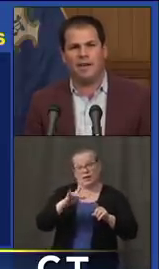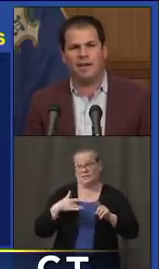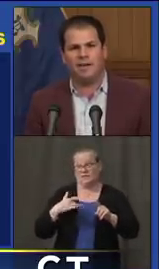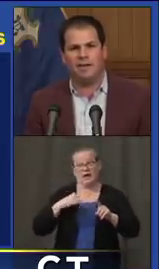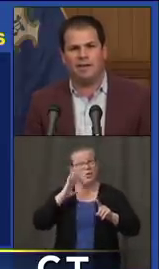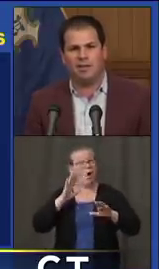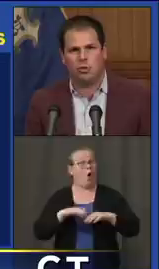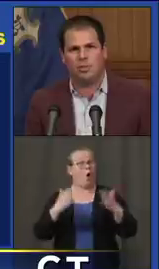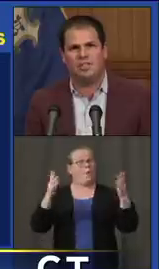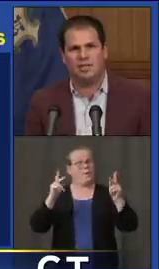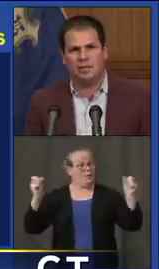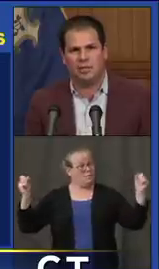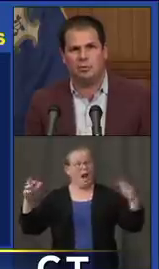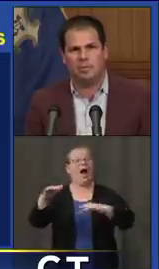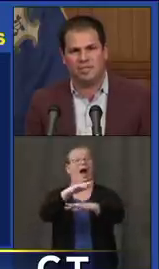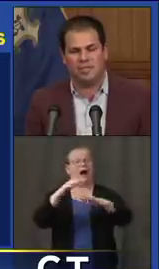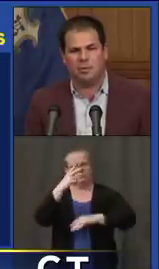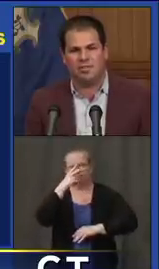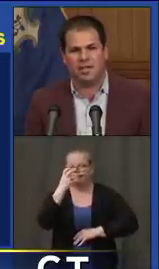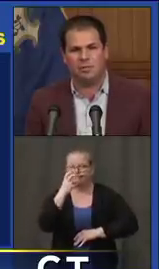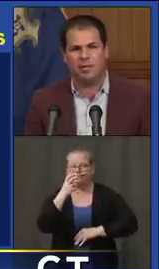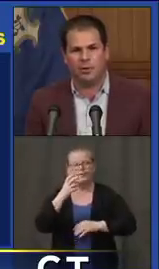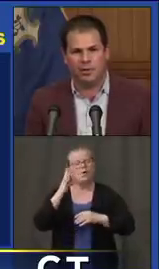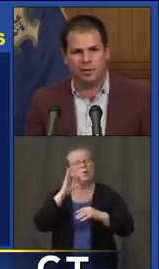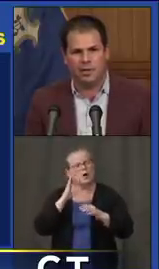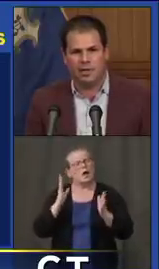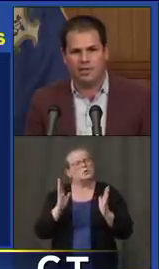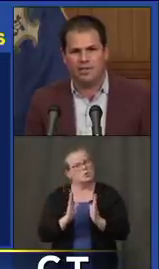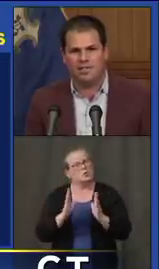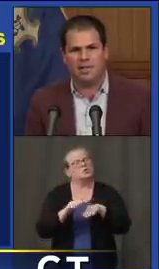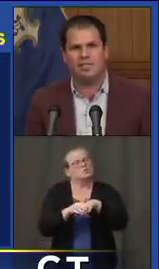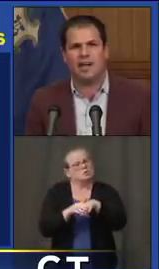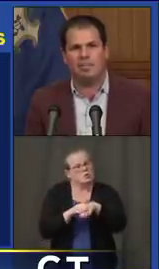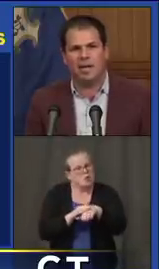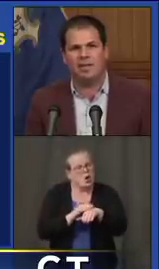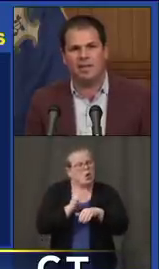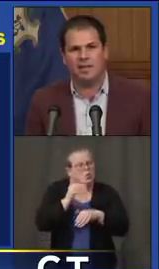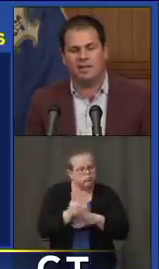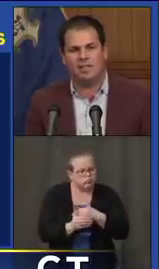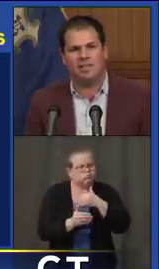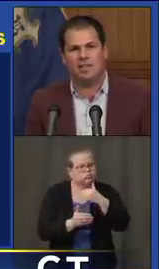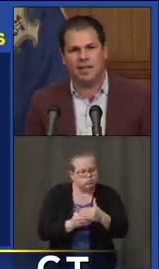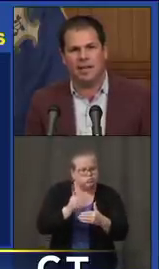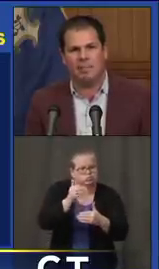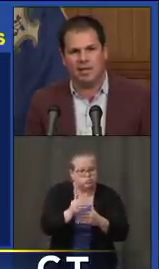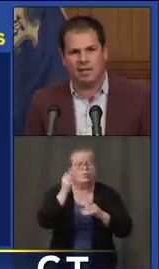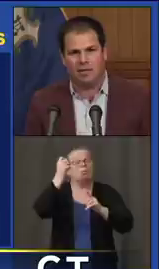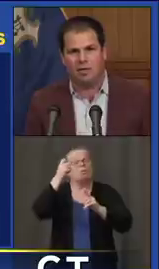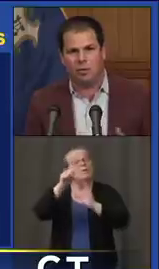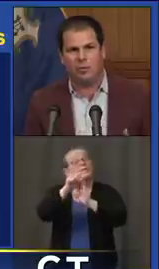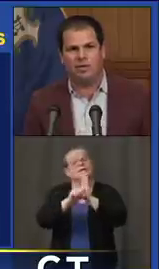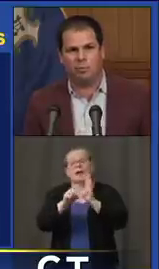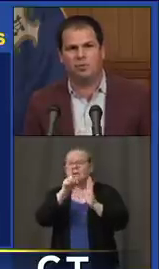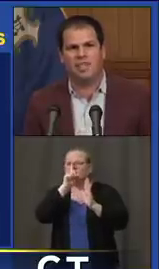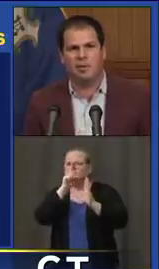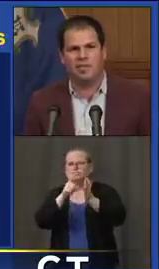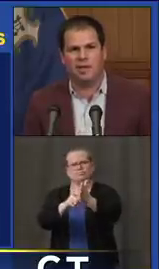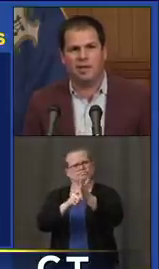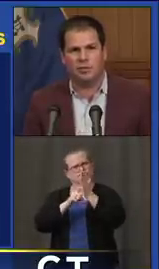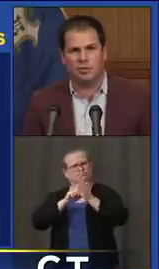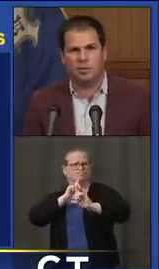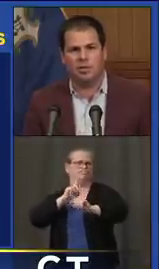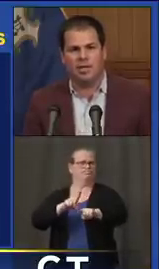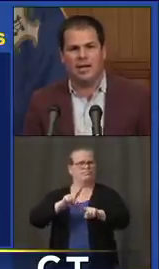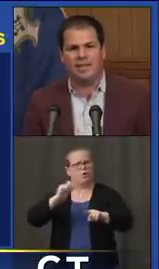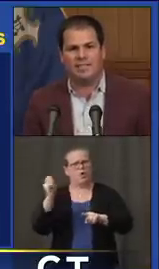important that the choice is the individual business owners as we go here. The state is not mandating it, and the state cannot mandate it. We have rules that we think